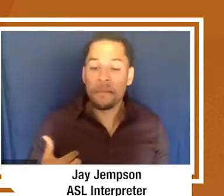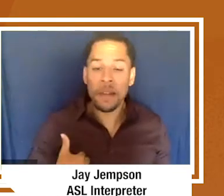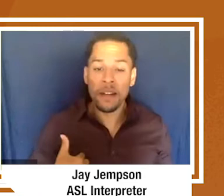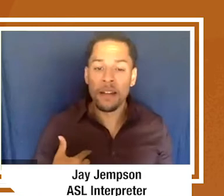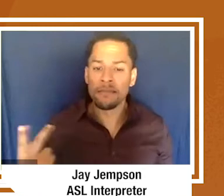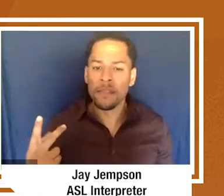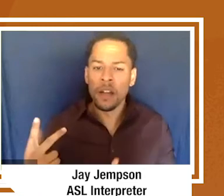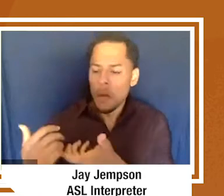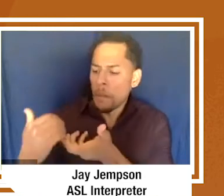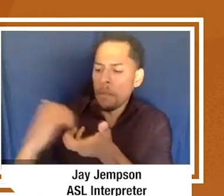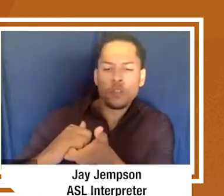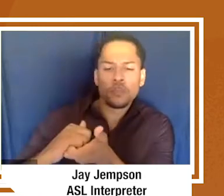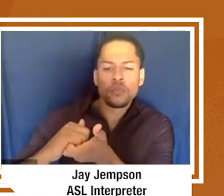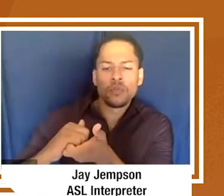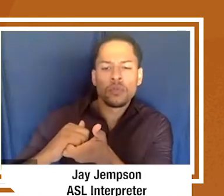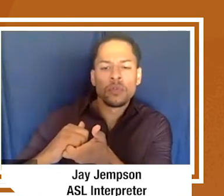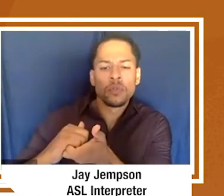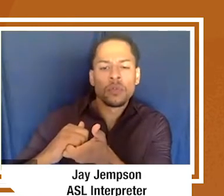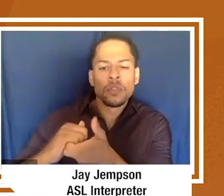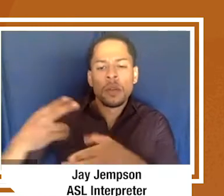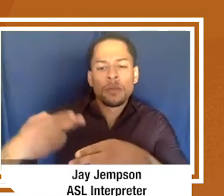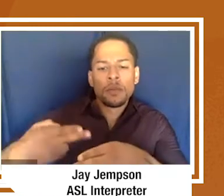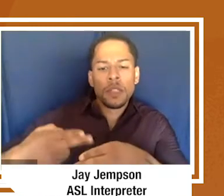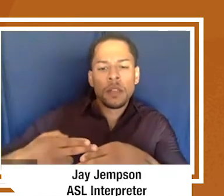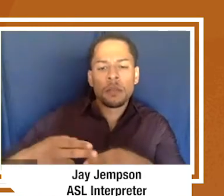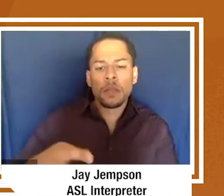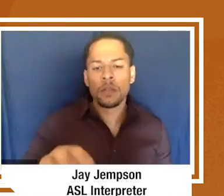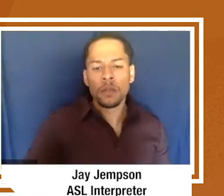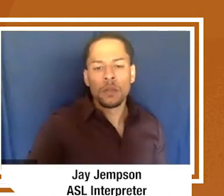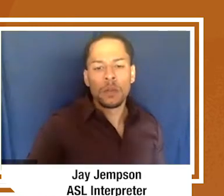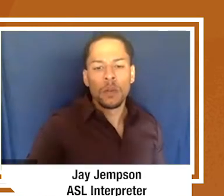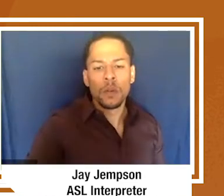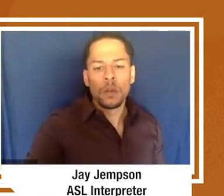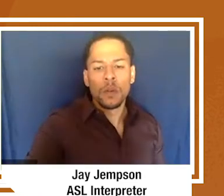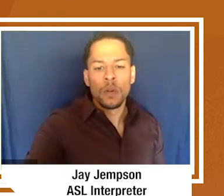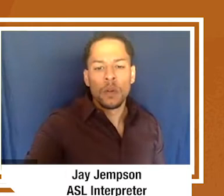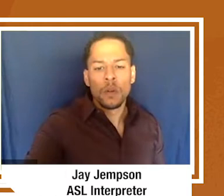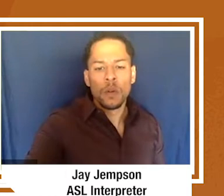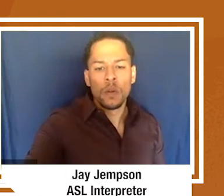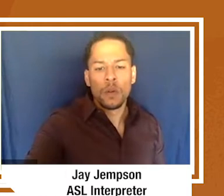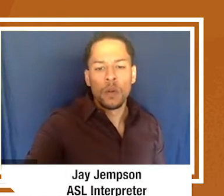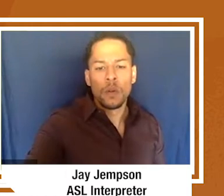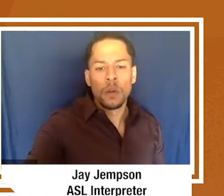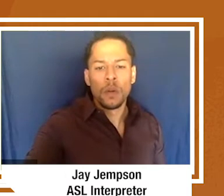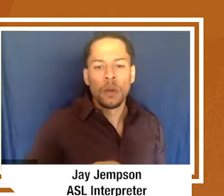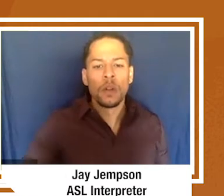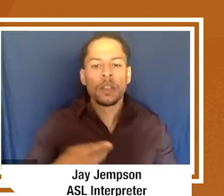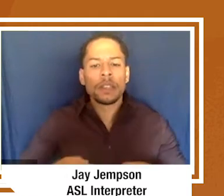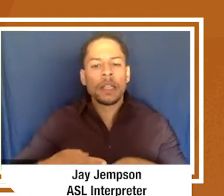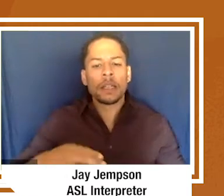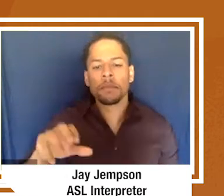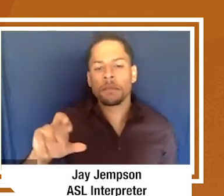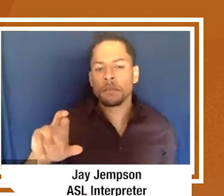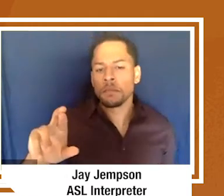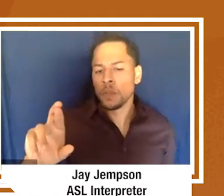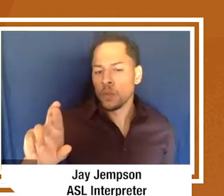in partnership with another company called Rhizome Arts Consulting, and we really wanted